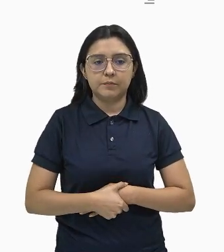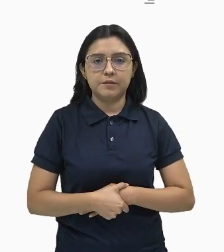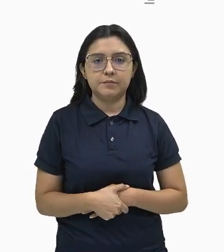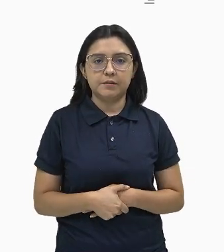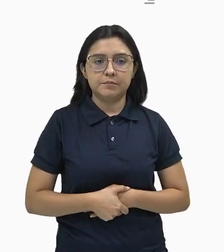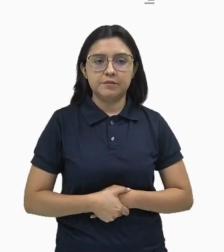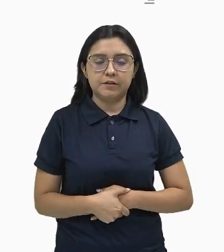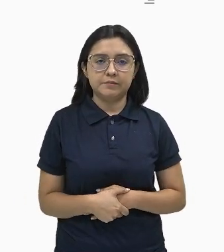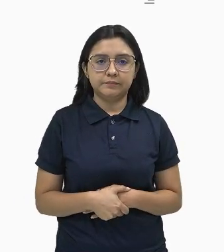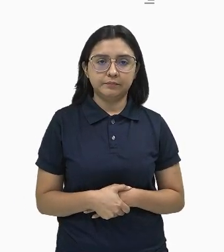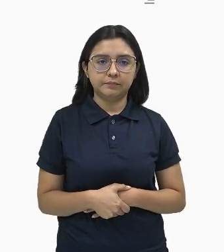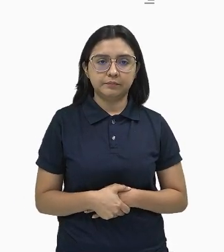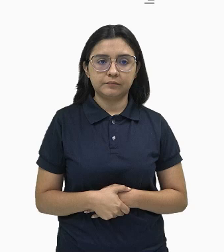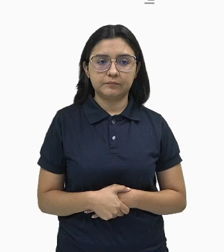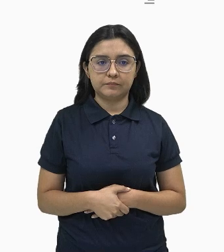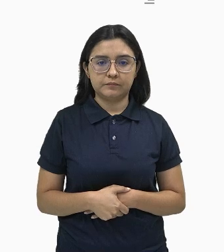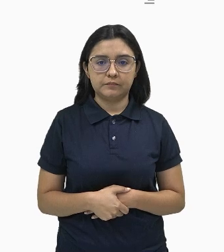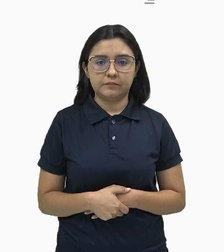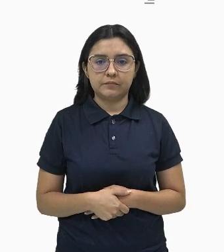growth.